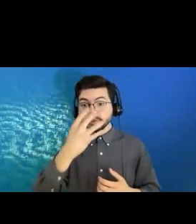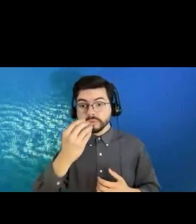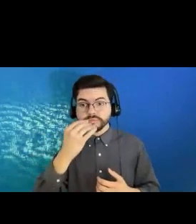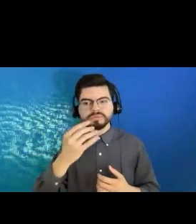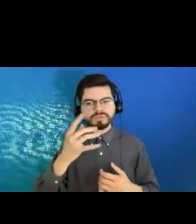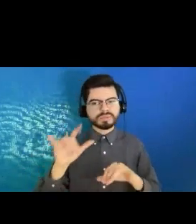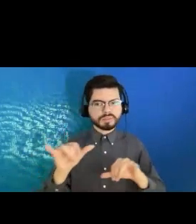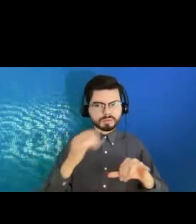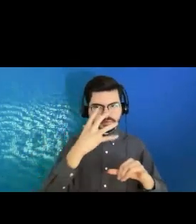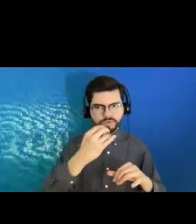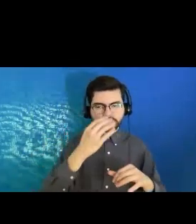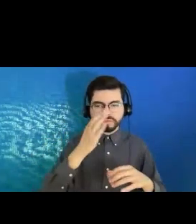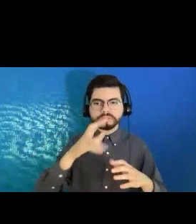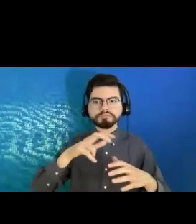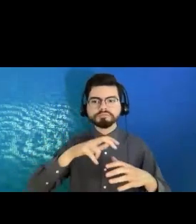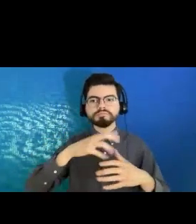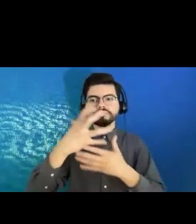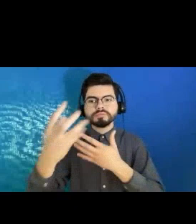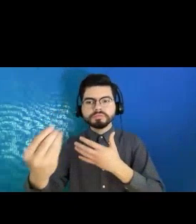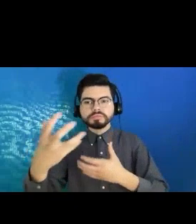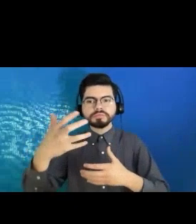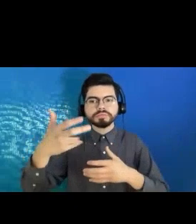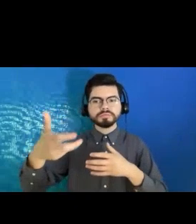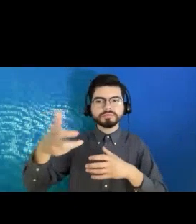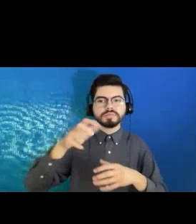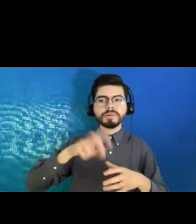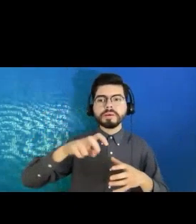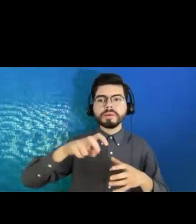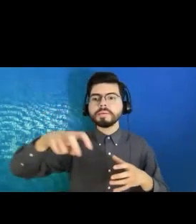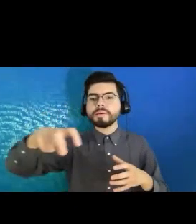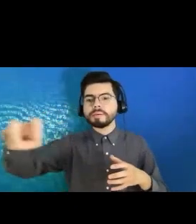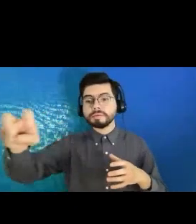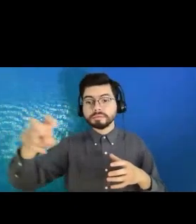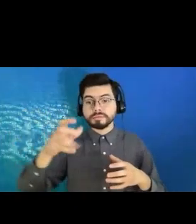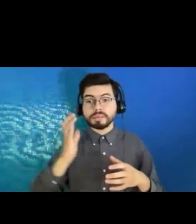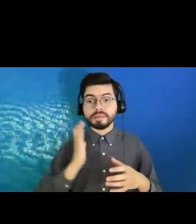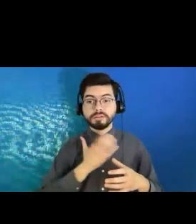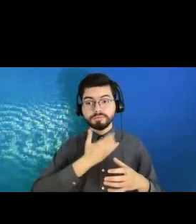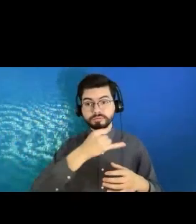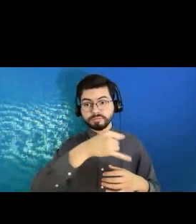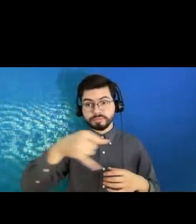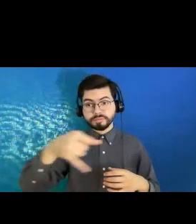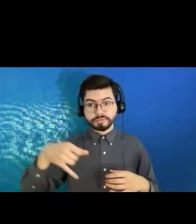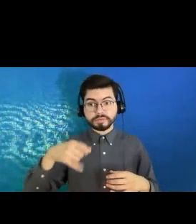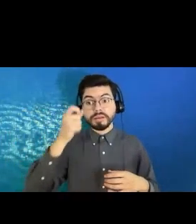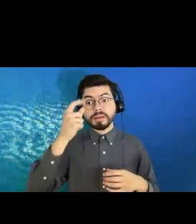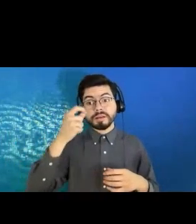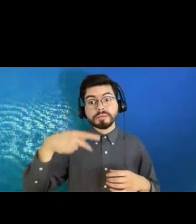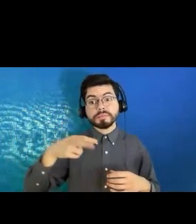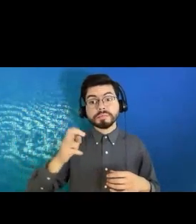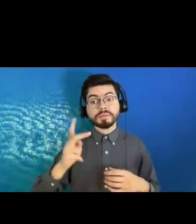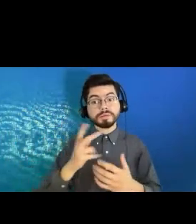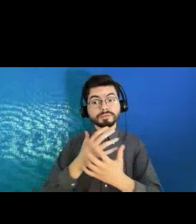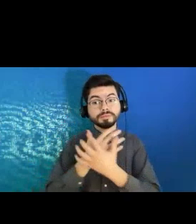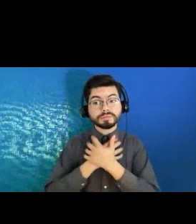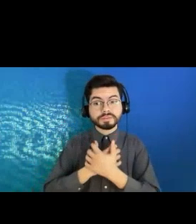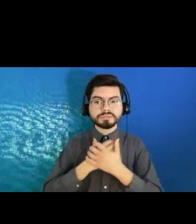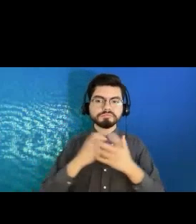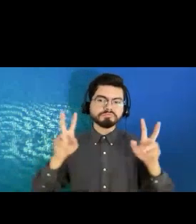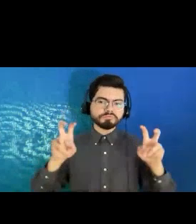at some point. We want to make sure that doesn't impact our, park bear population, if you will, as not only